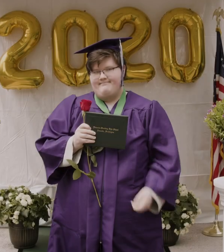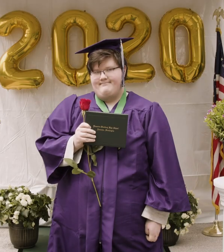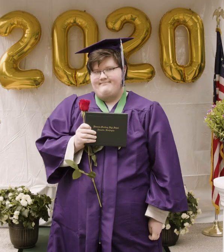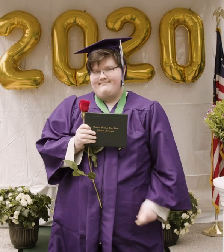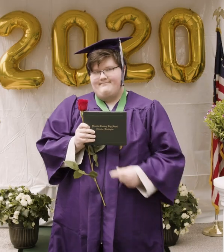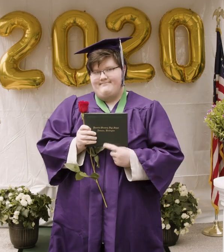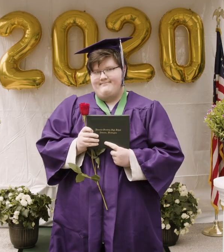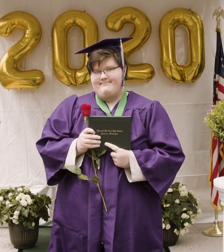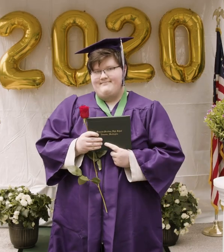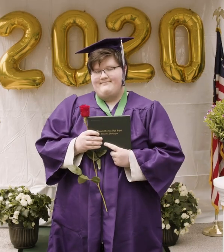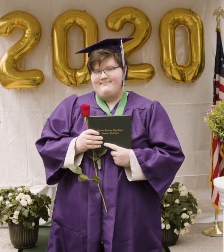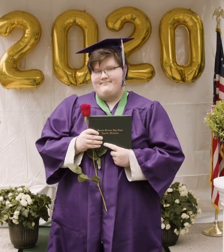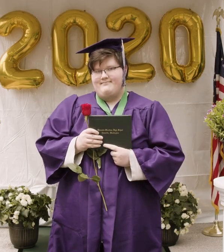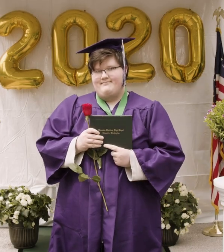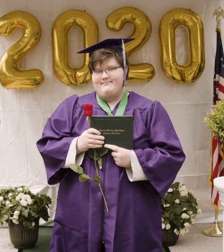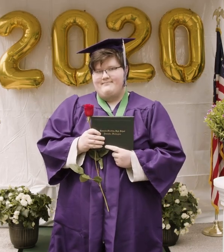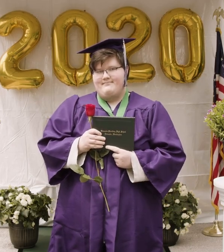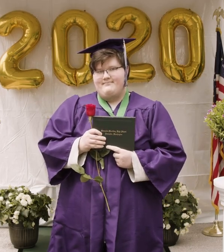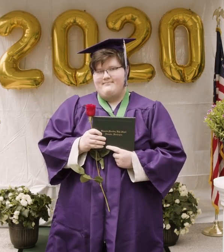Gabriel Nicholas Curlin.